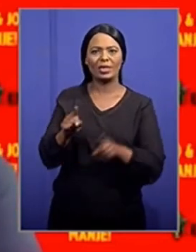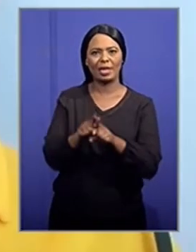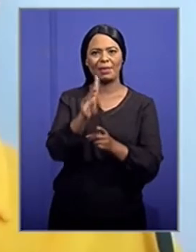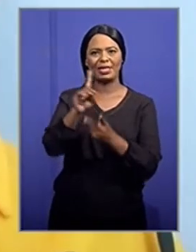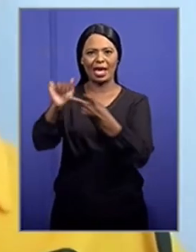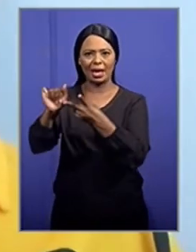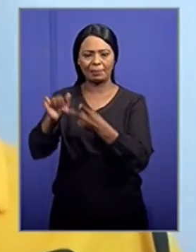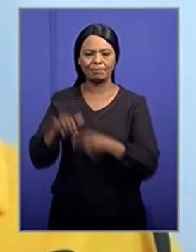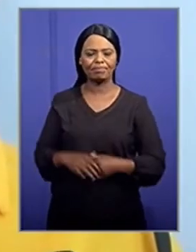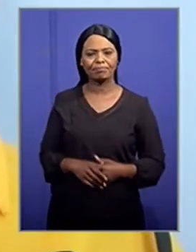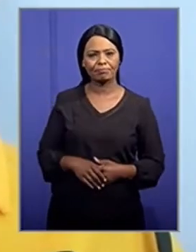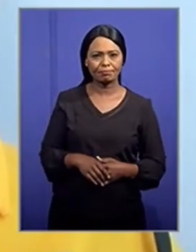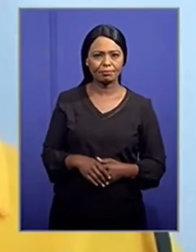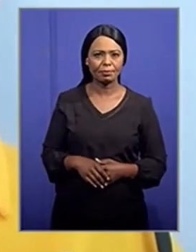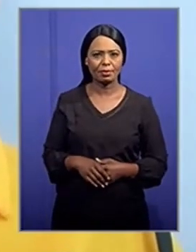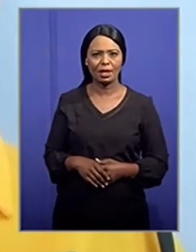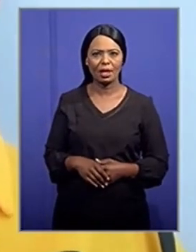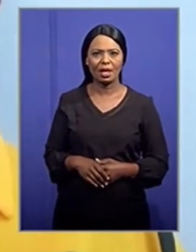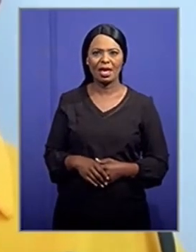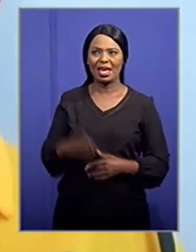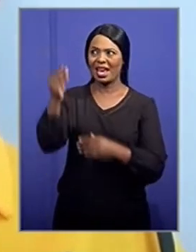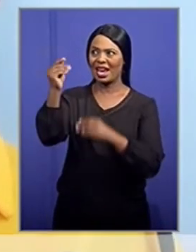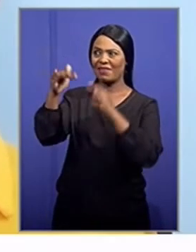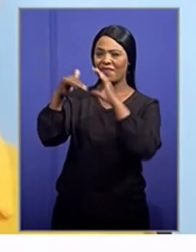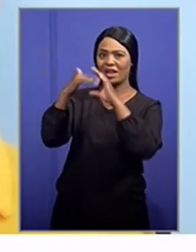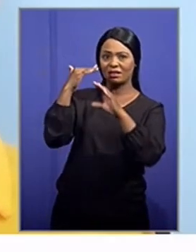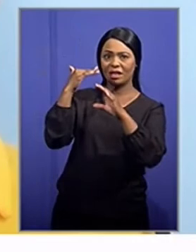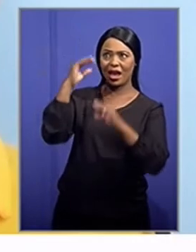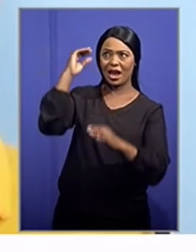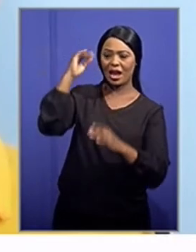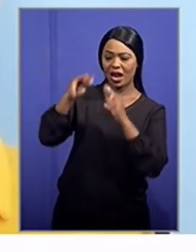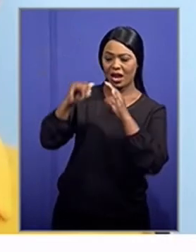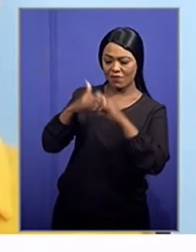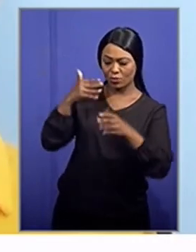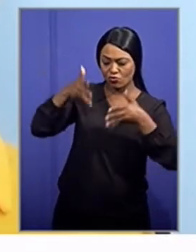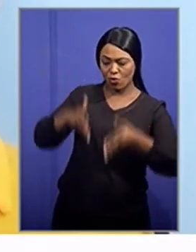Alliance. No investor will ever invest in a